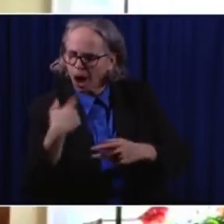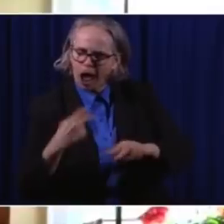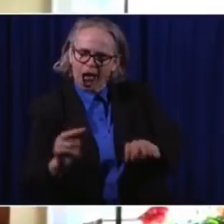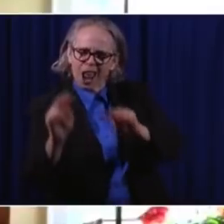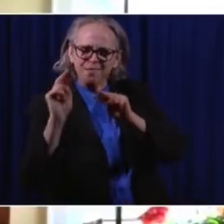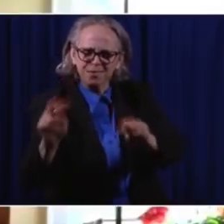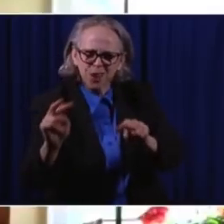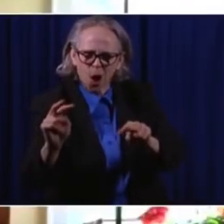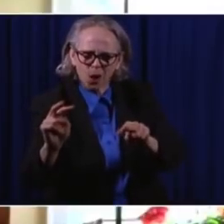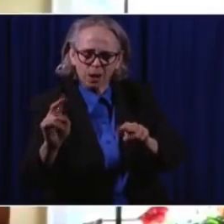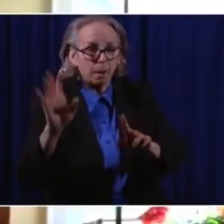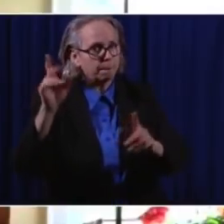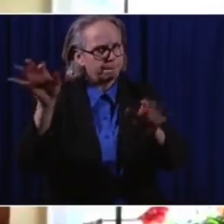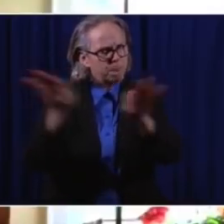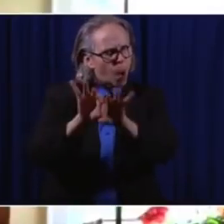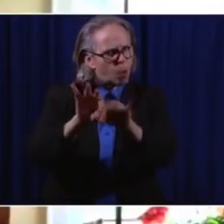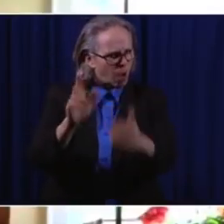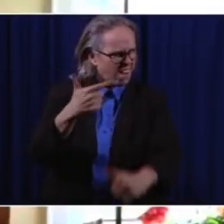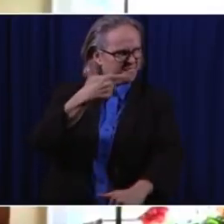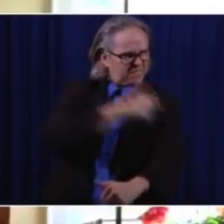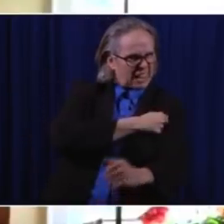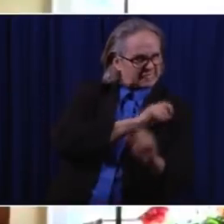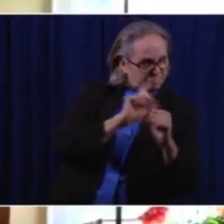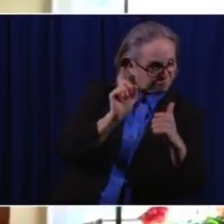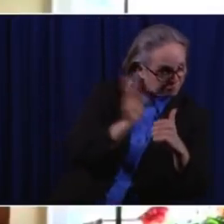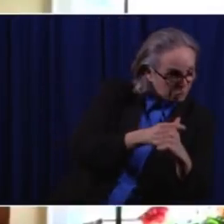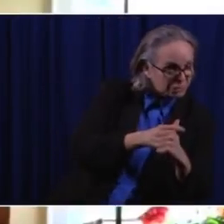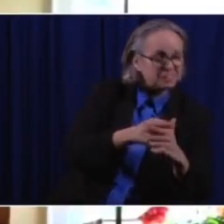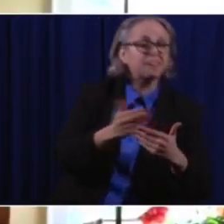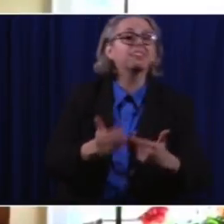here when we get this virus under control.